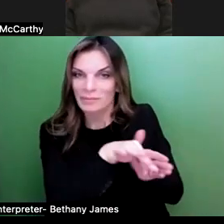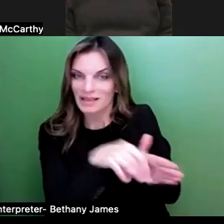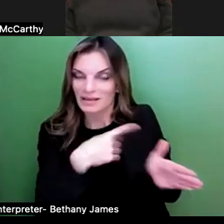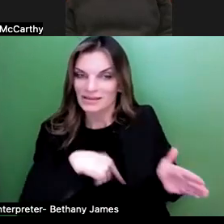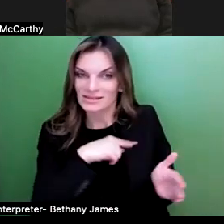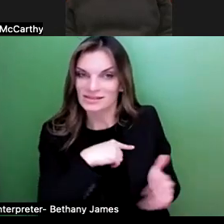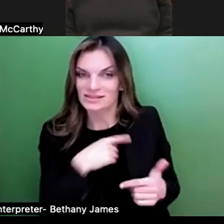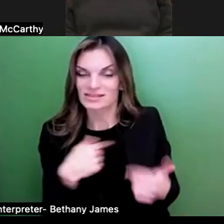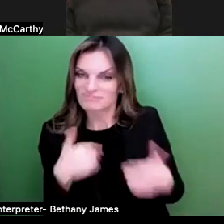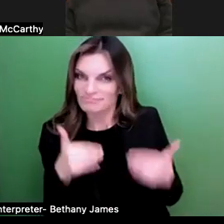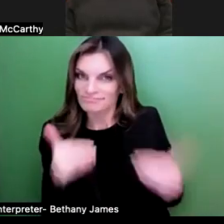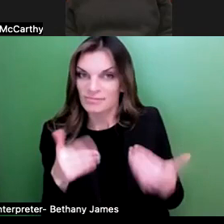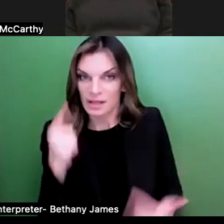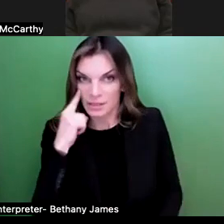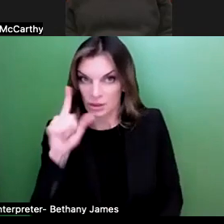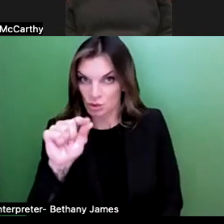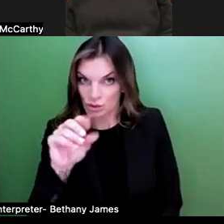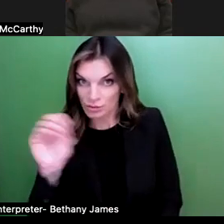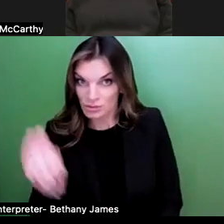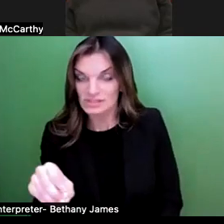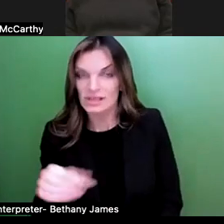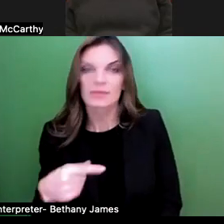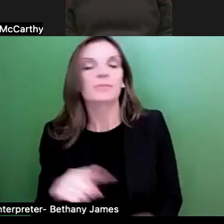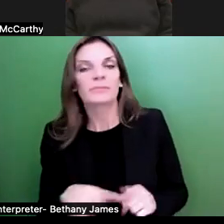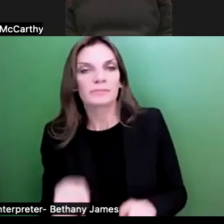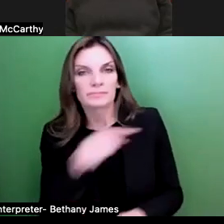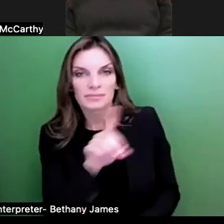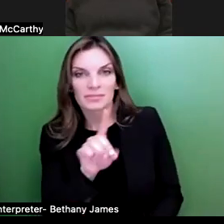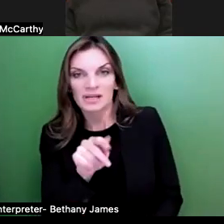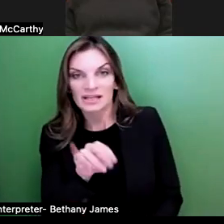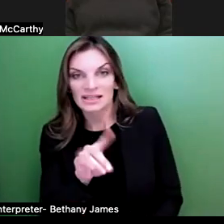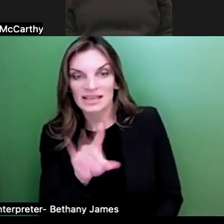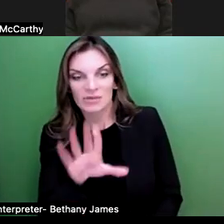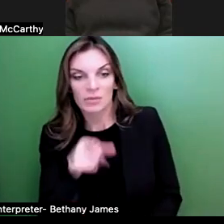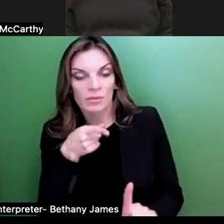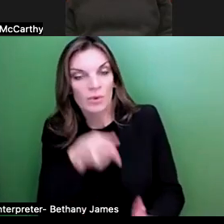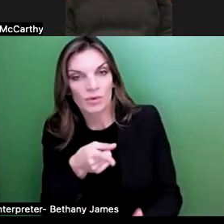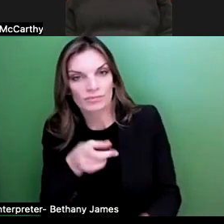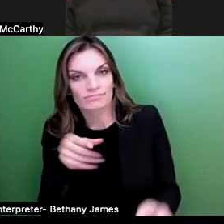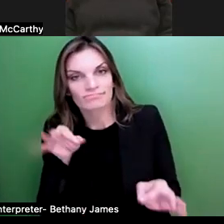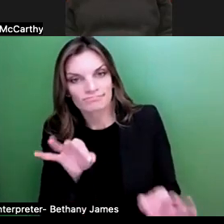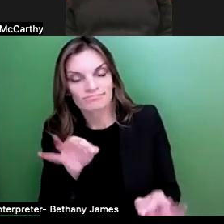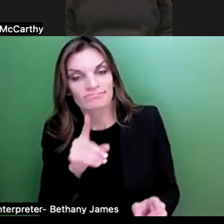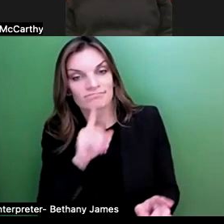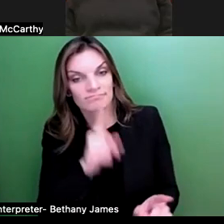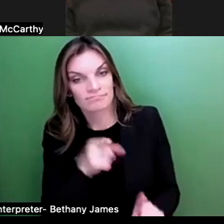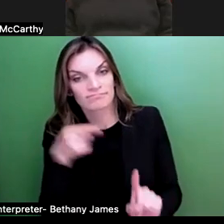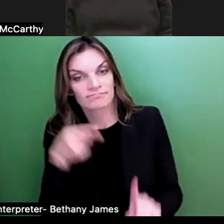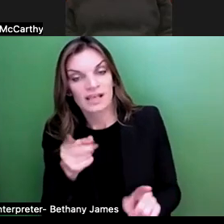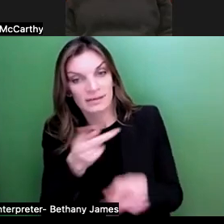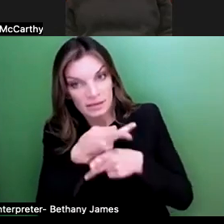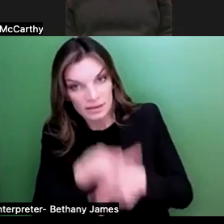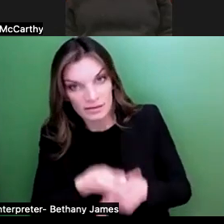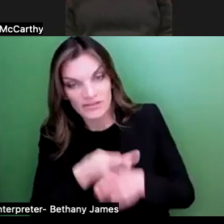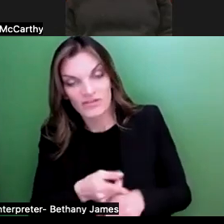would certainly push for 20%, but going back to David's point, it is really careful, smart